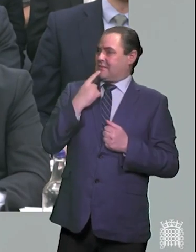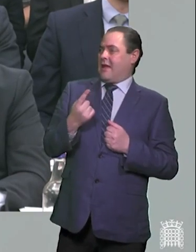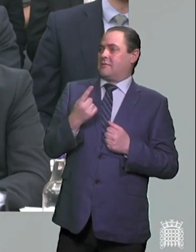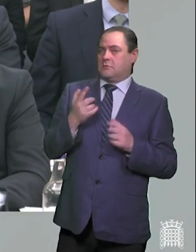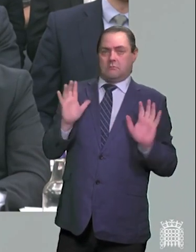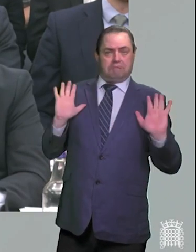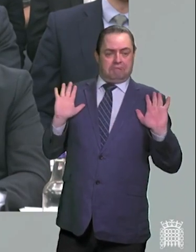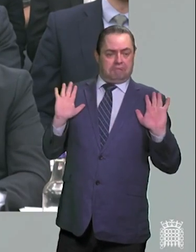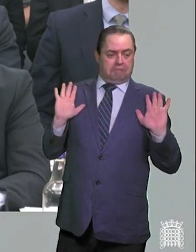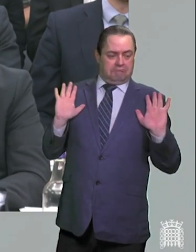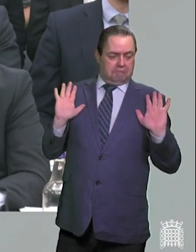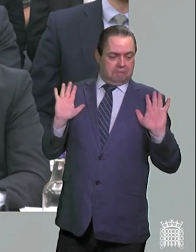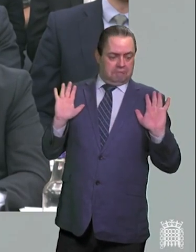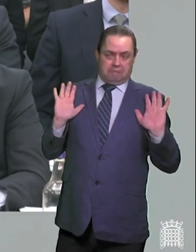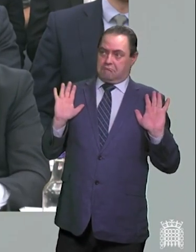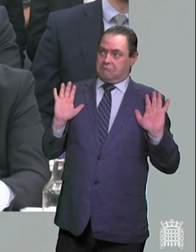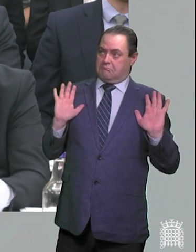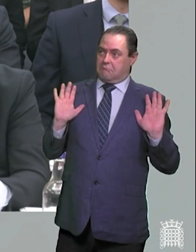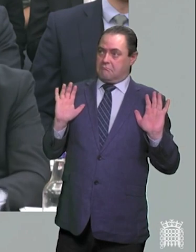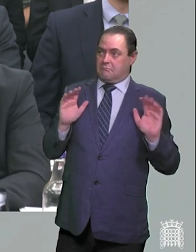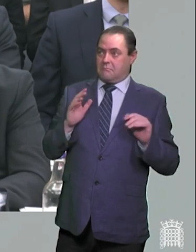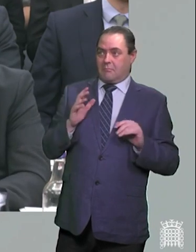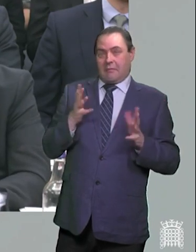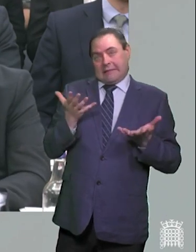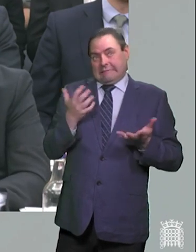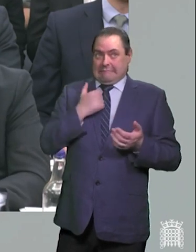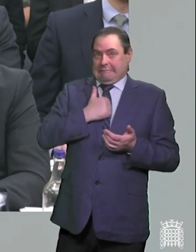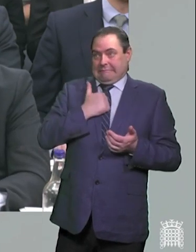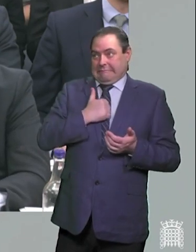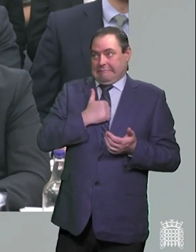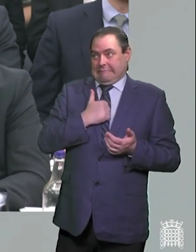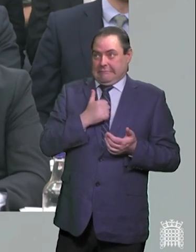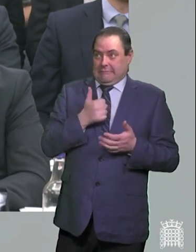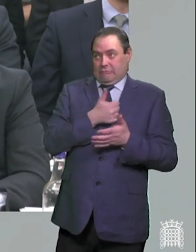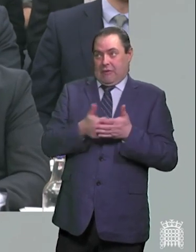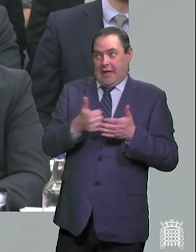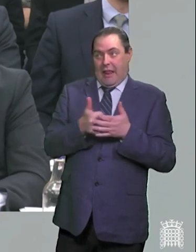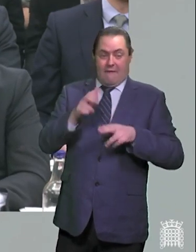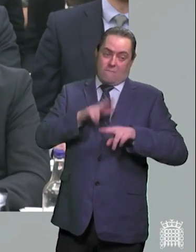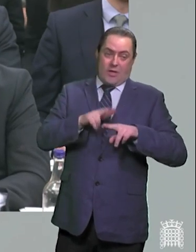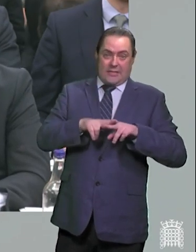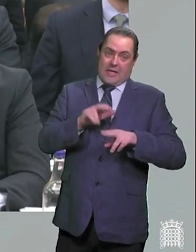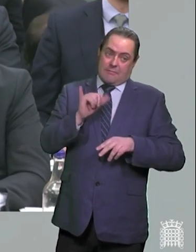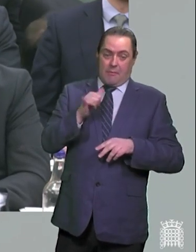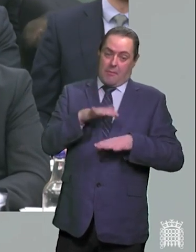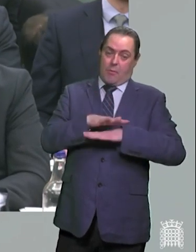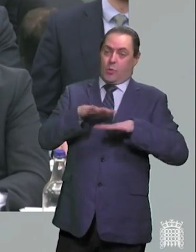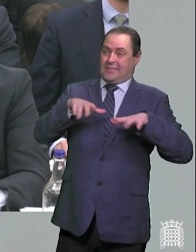not prohibited. It was regular, I'm afraid, for people to drink on Fridays.